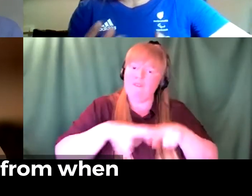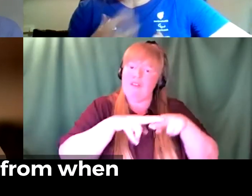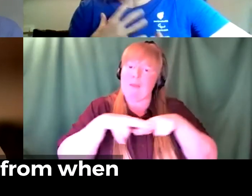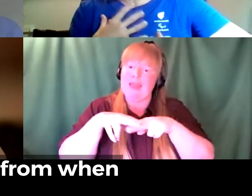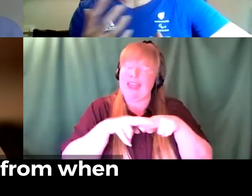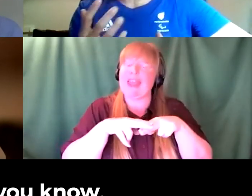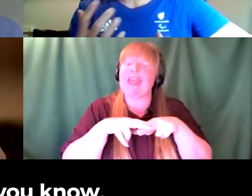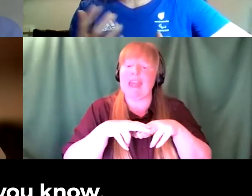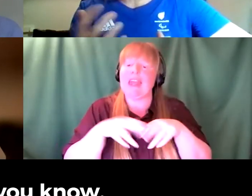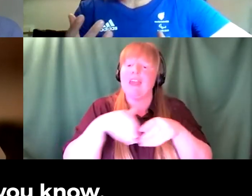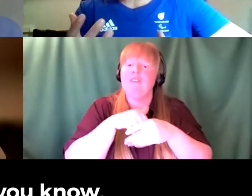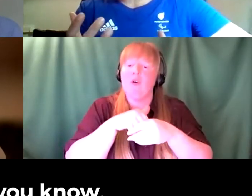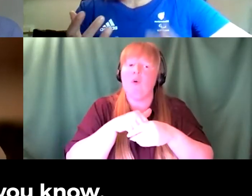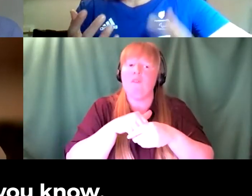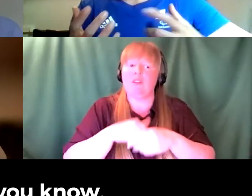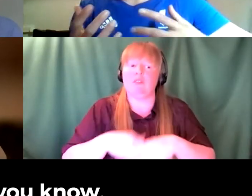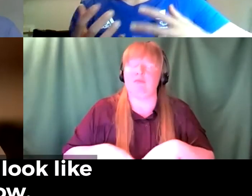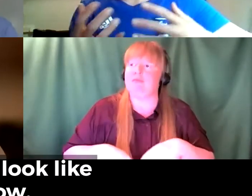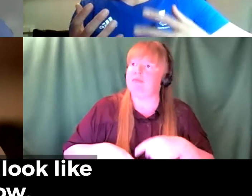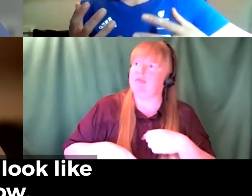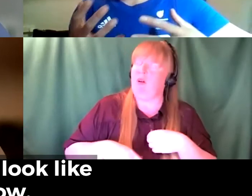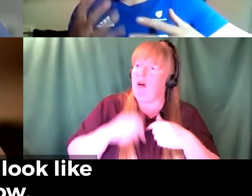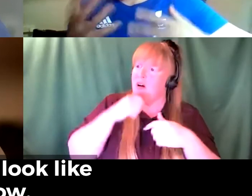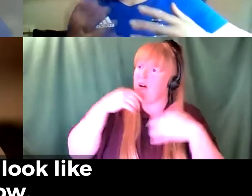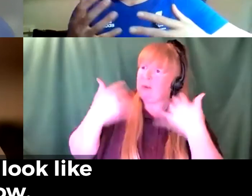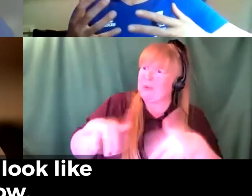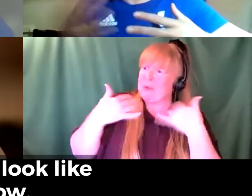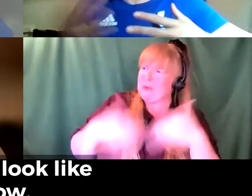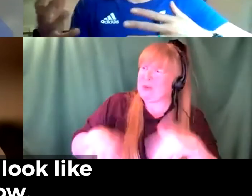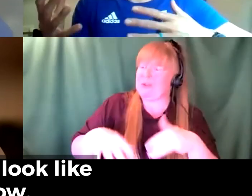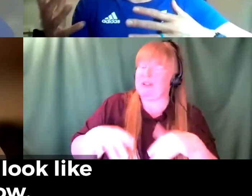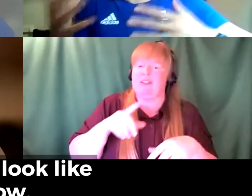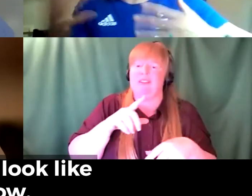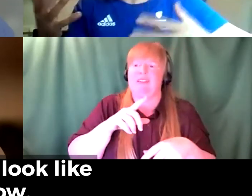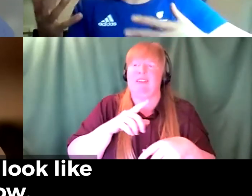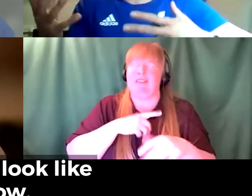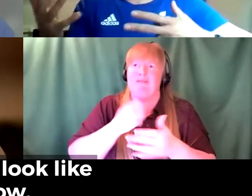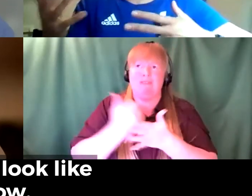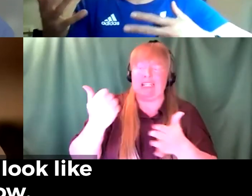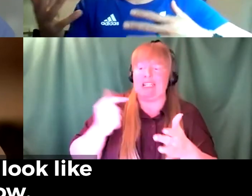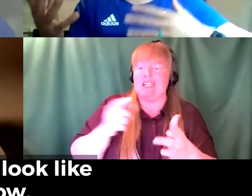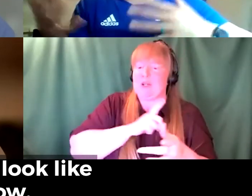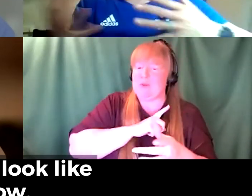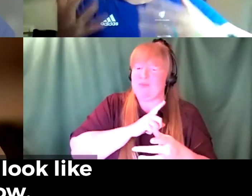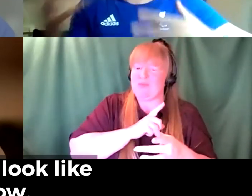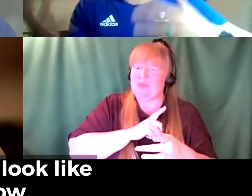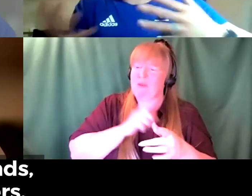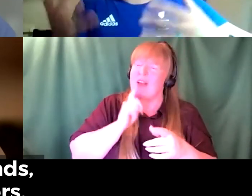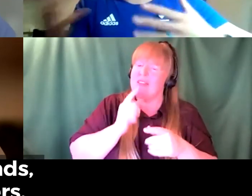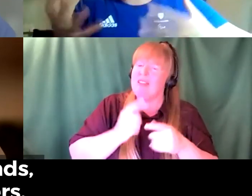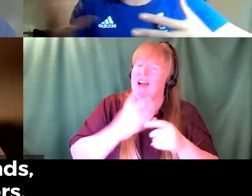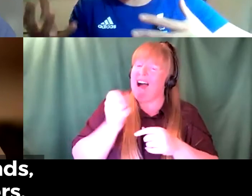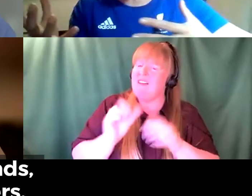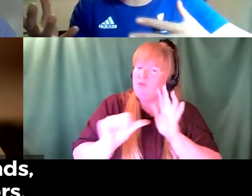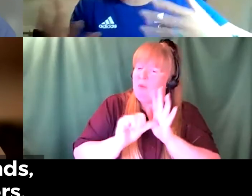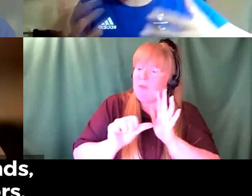from when I was a teacher, that one of the barriers is, youngsters don't want to look like sweaty and in front of